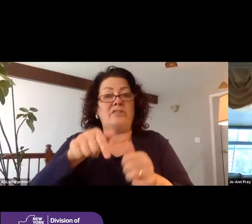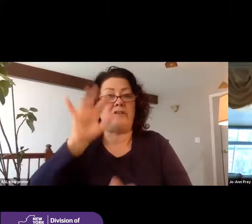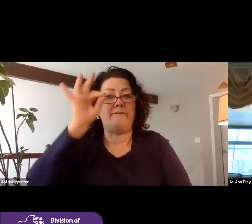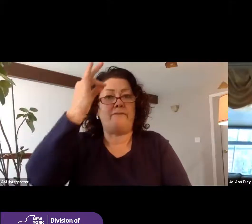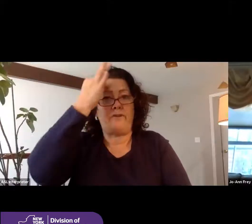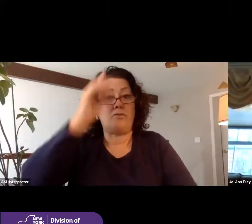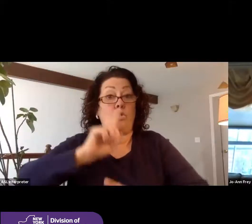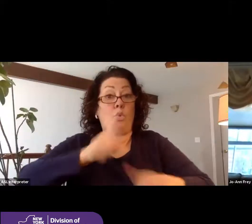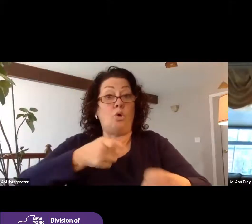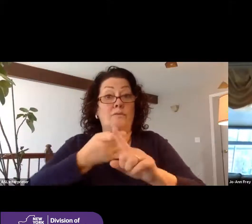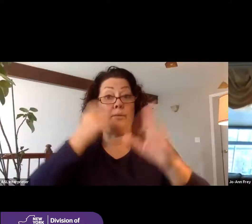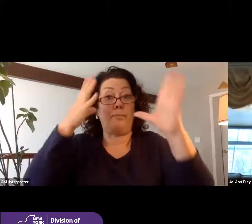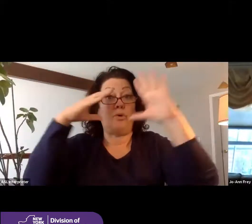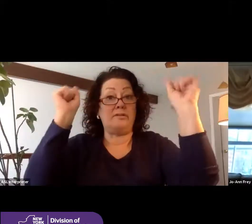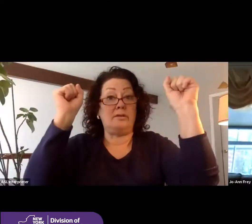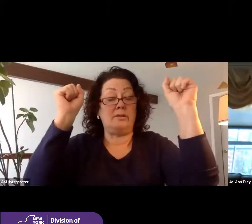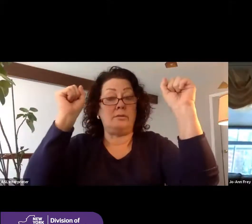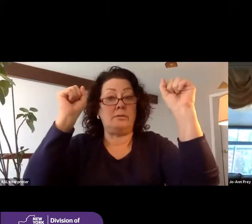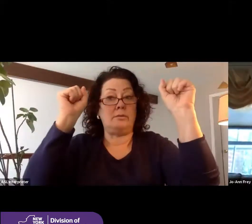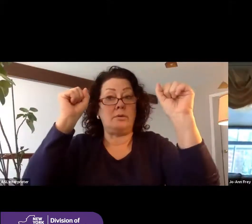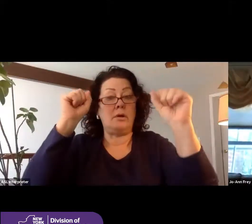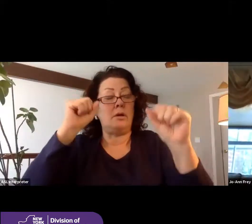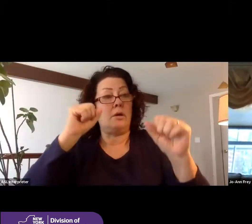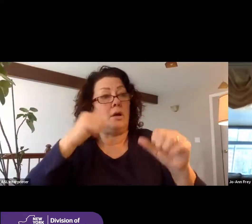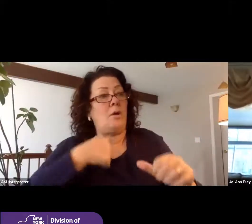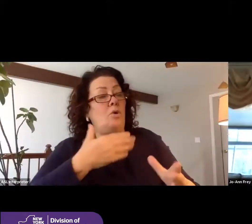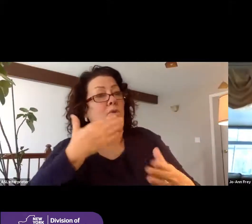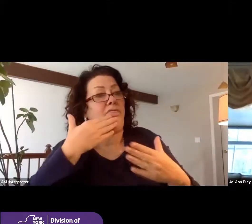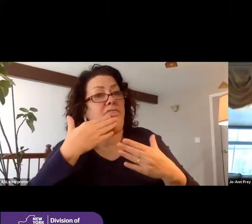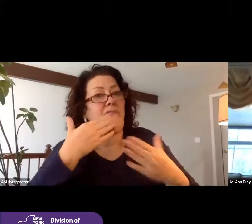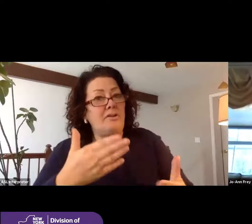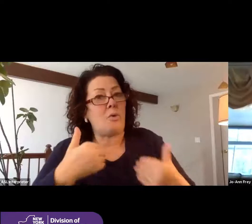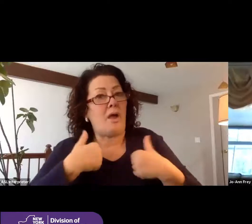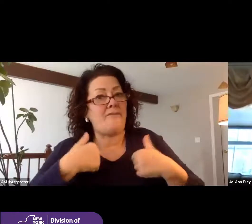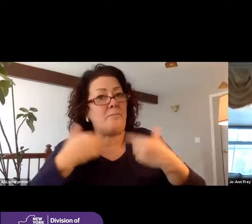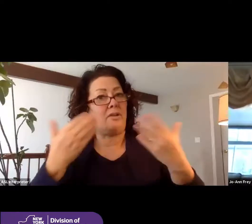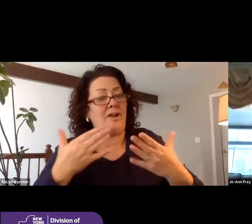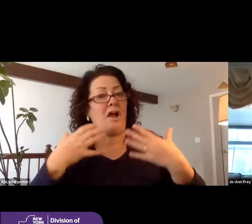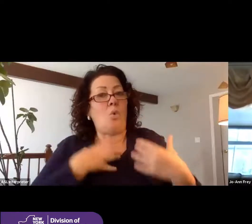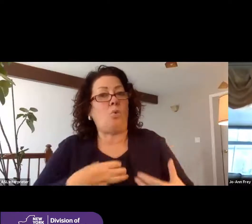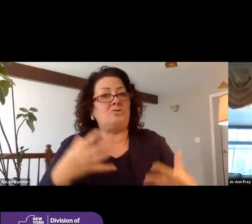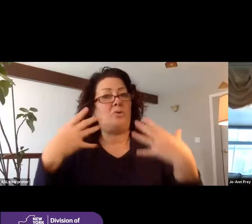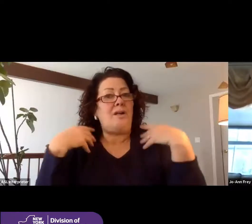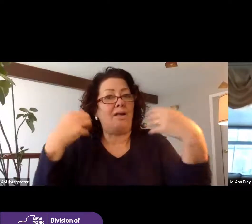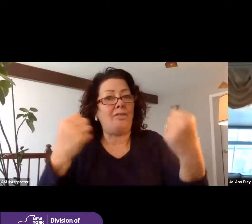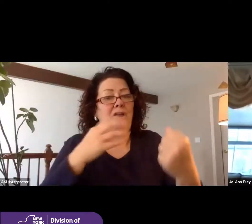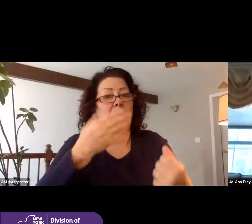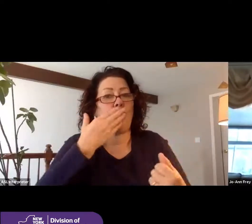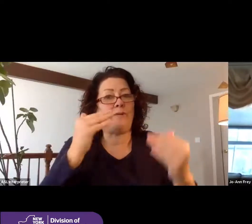So I wanna thank you for, you know, having me here today, and I wish you all a healthy and